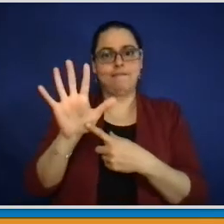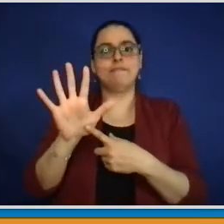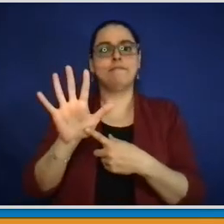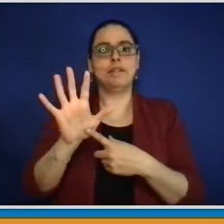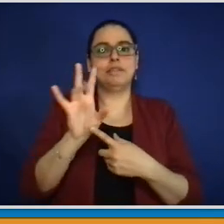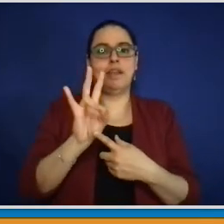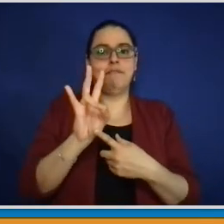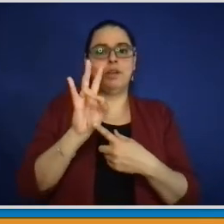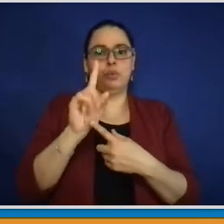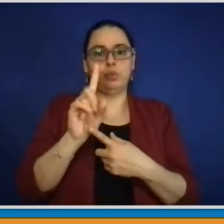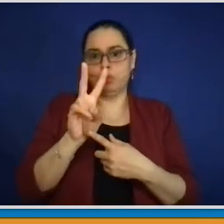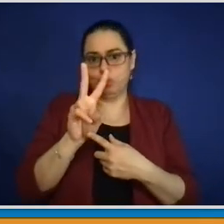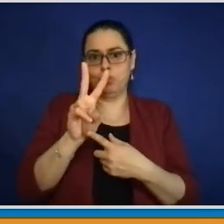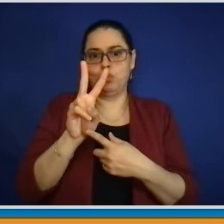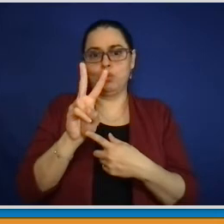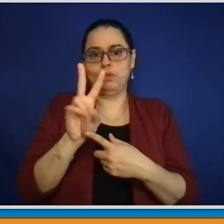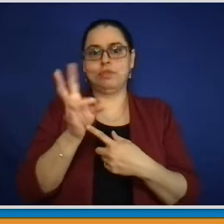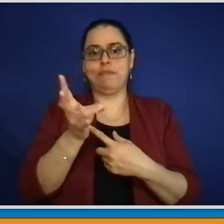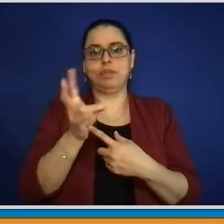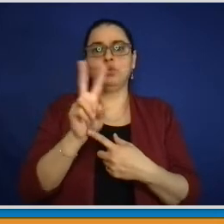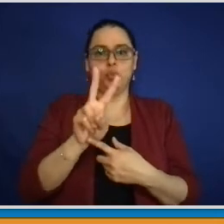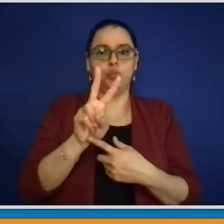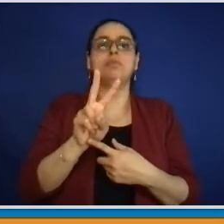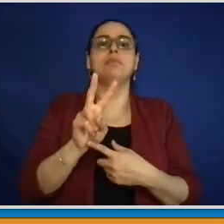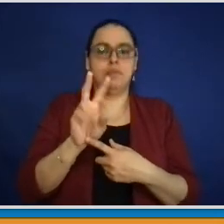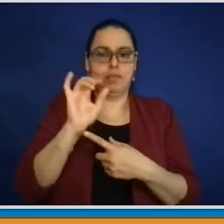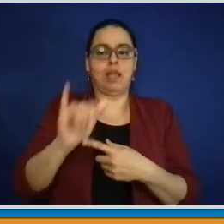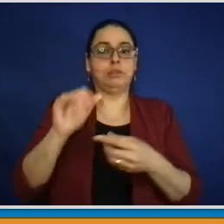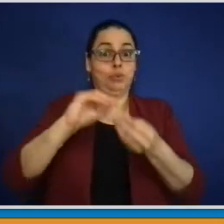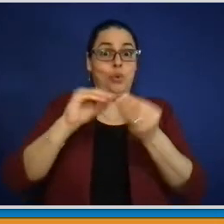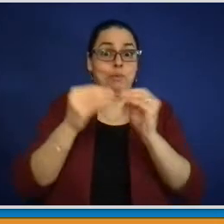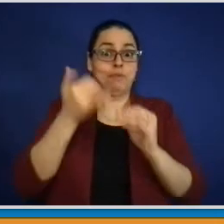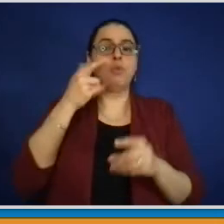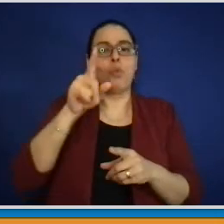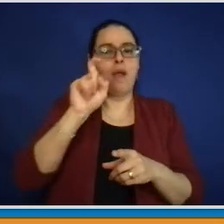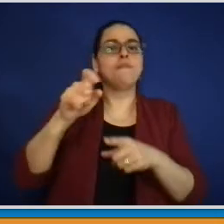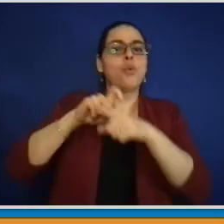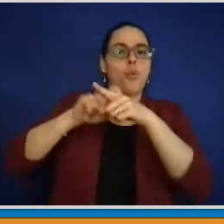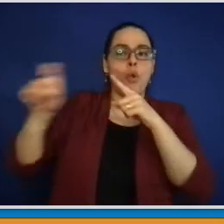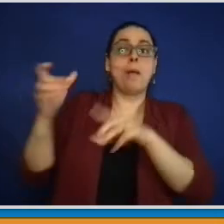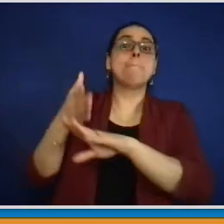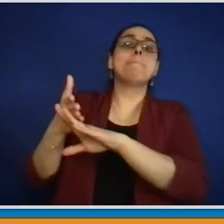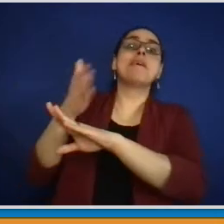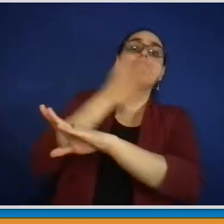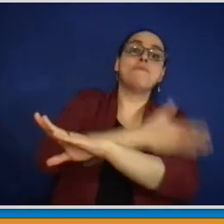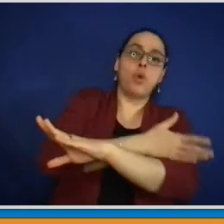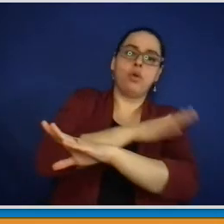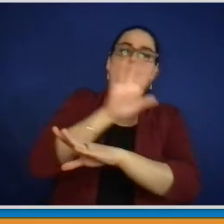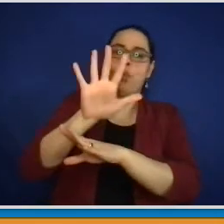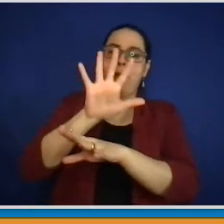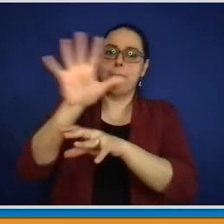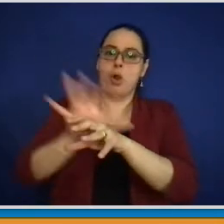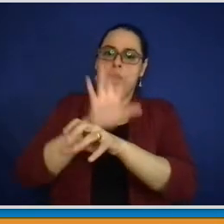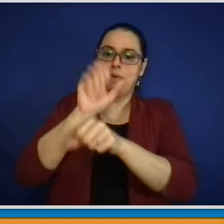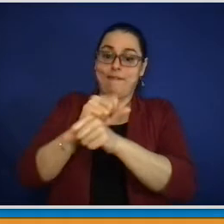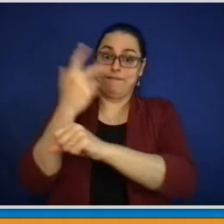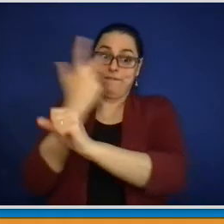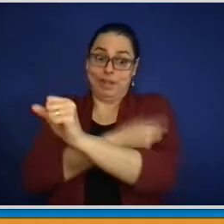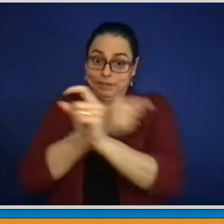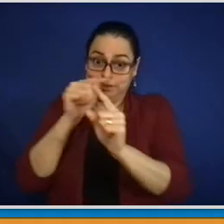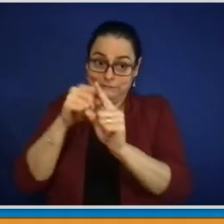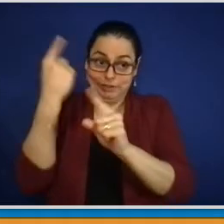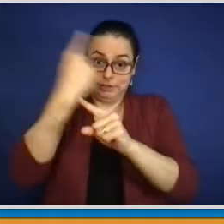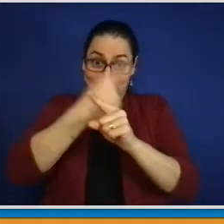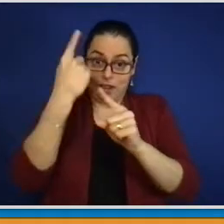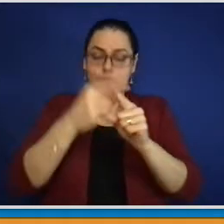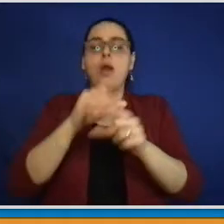that the reservation can be made and you'll be picked up and then taken from there. There's information on the homepage of our westchestergov.com website.